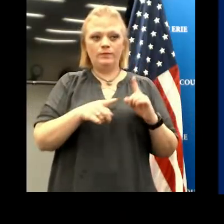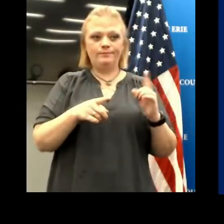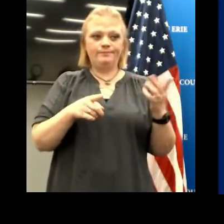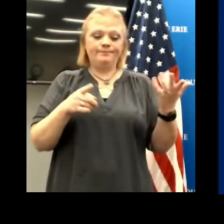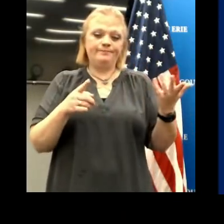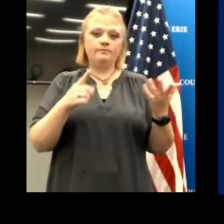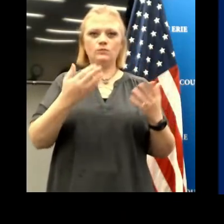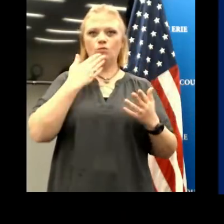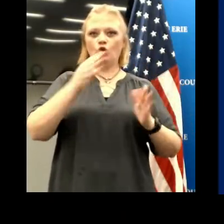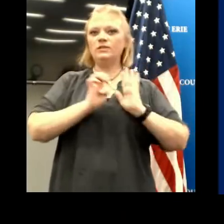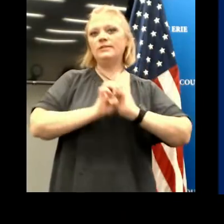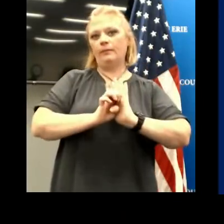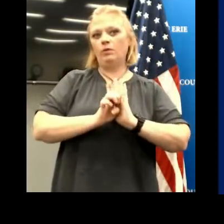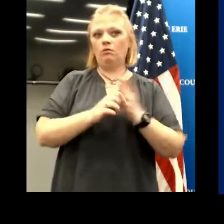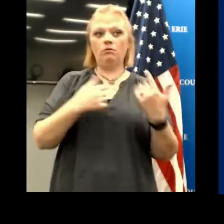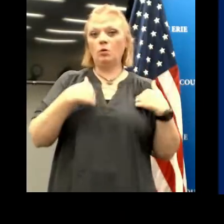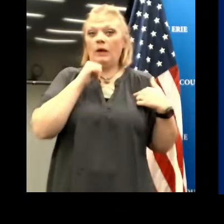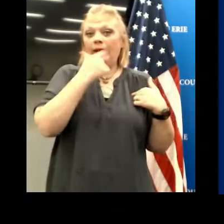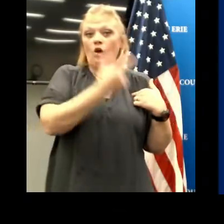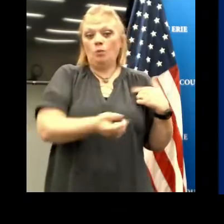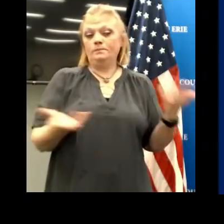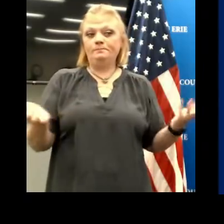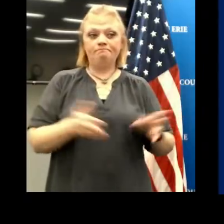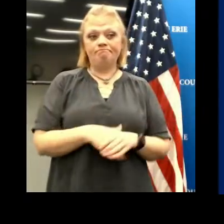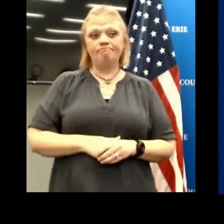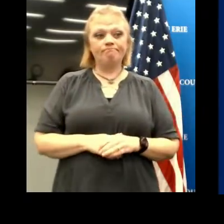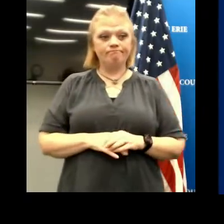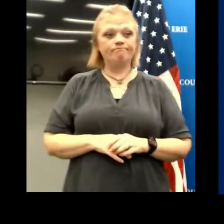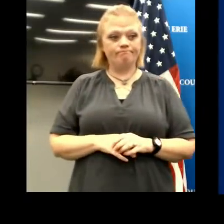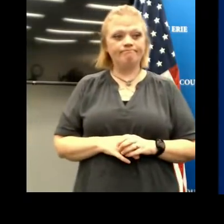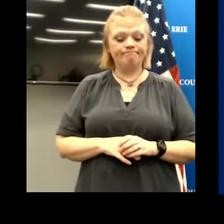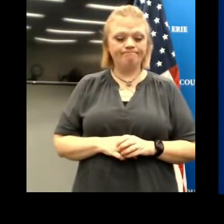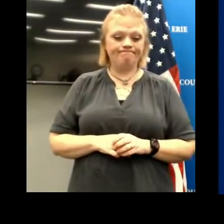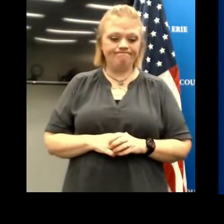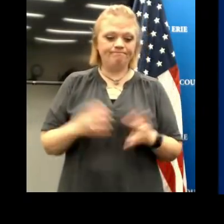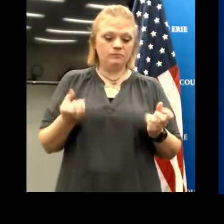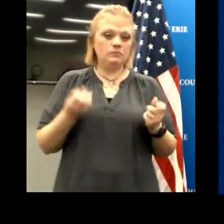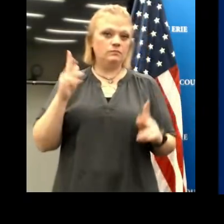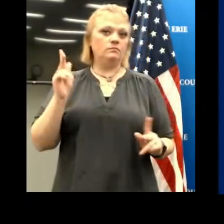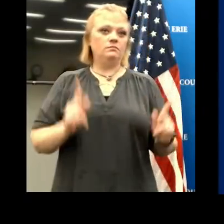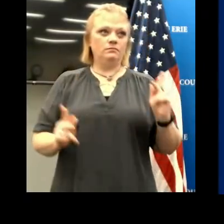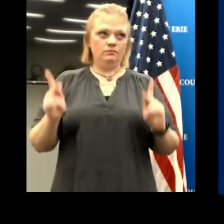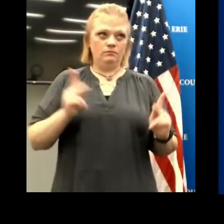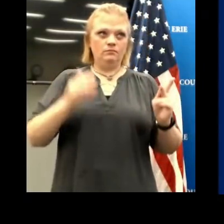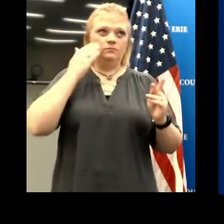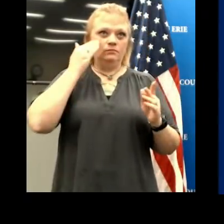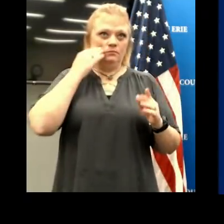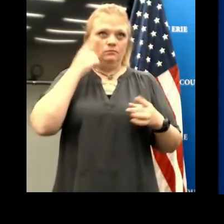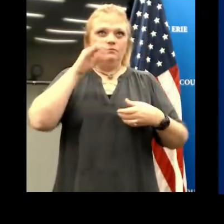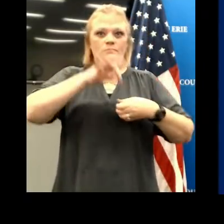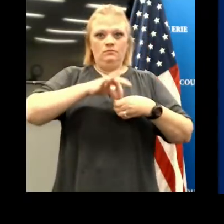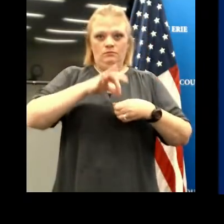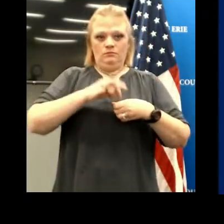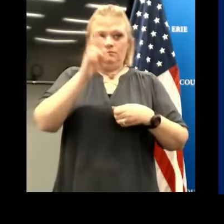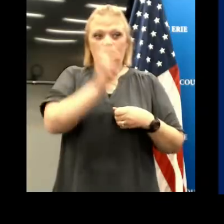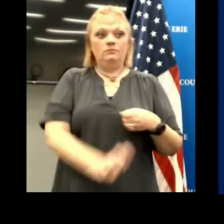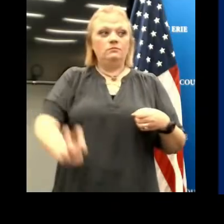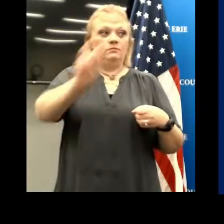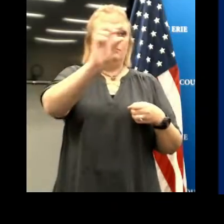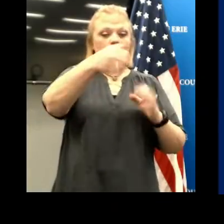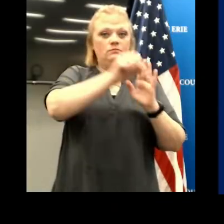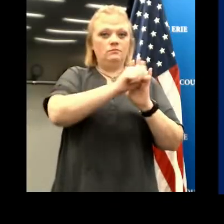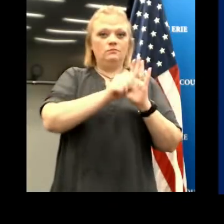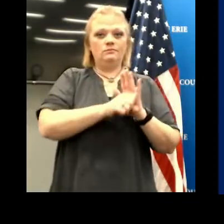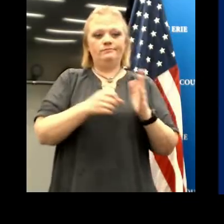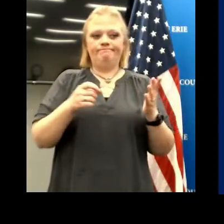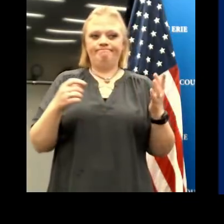set a good example, and I did not go. So just there's a lot of folks who were, I know for the election, wanted to travel to other states and did not because